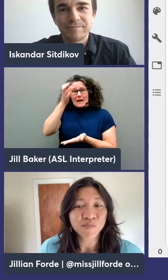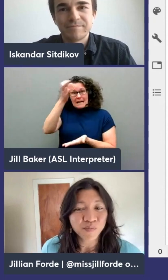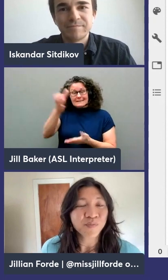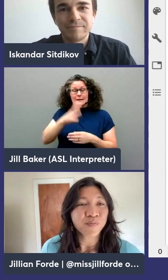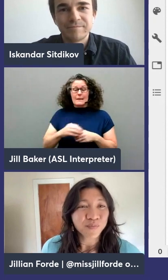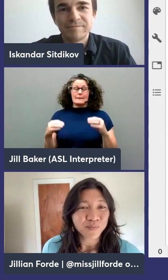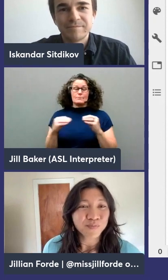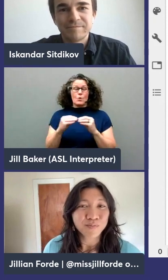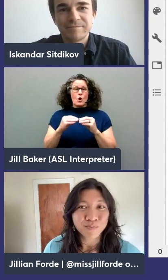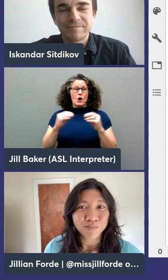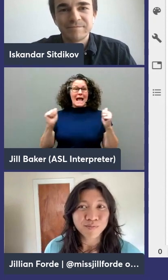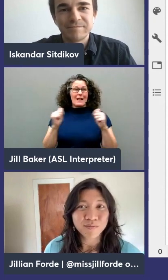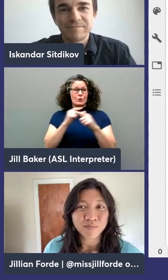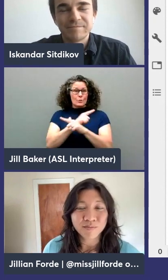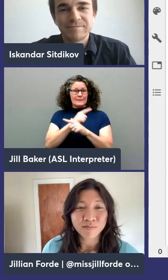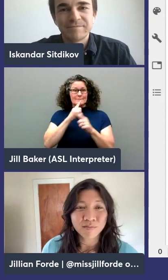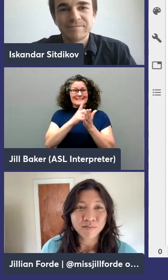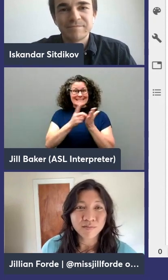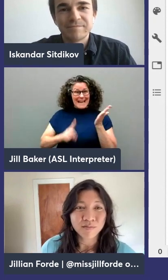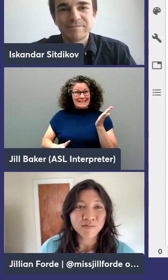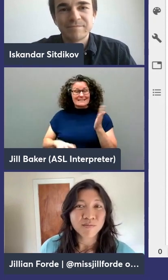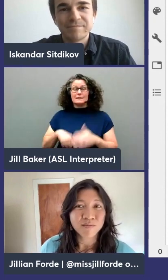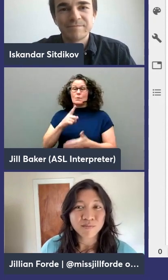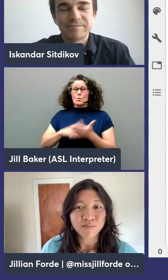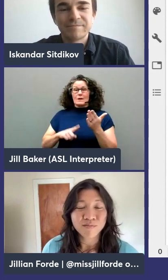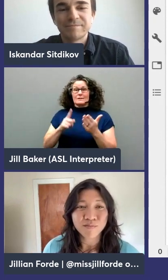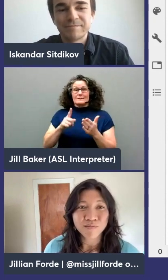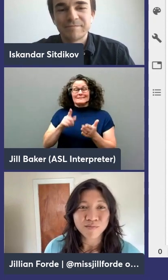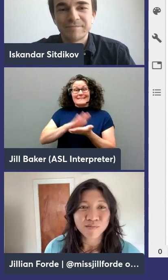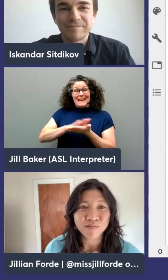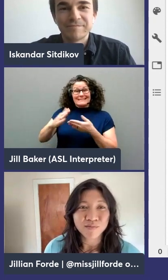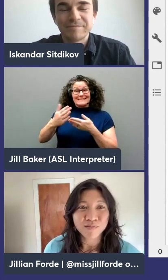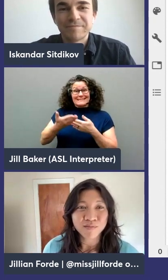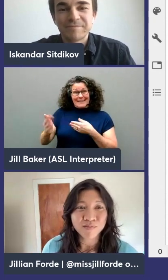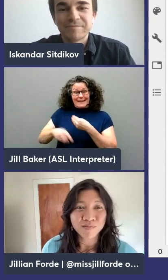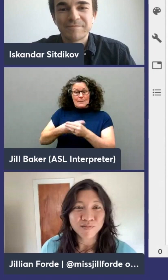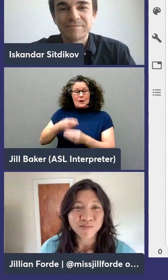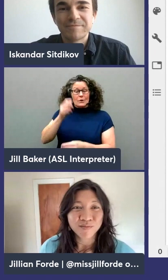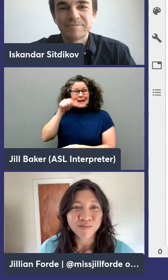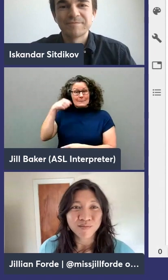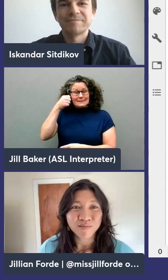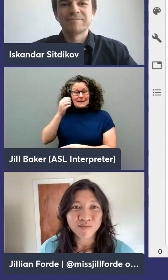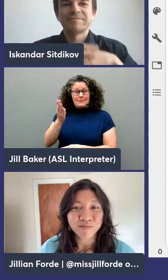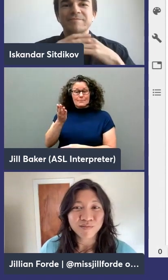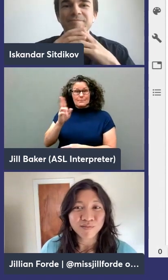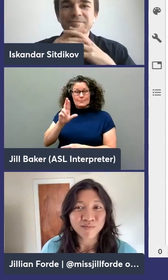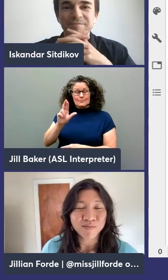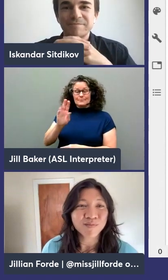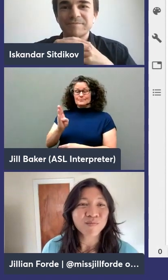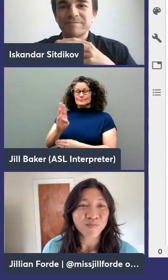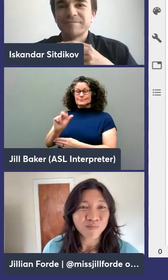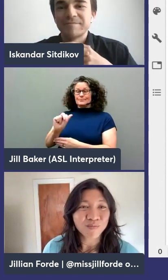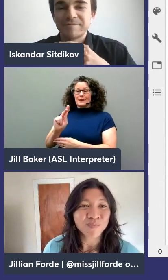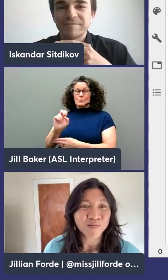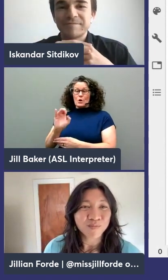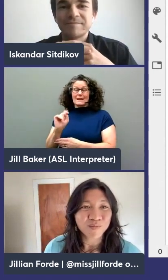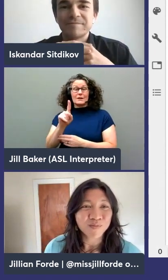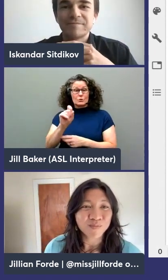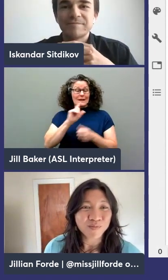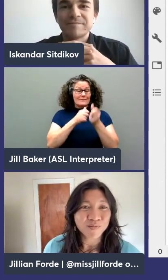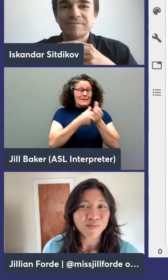design. And so one of the nice things about Amazon Braket is that you can essentially follow along with the development of quantum hardware and